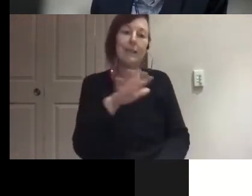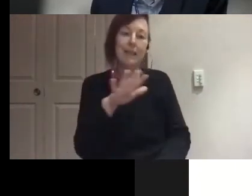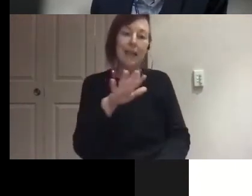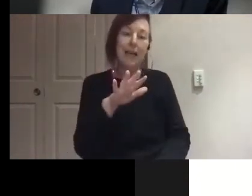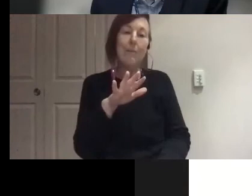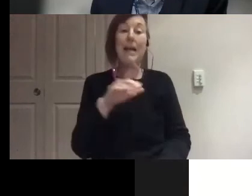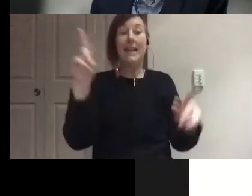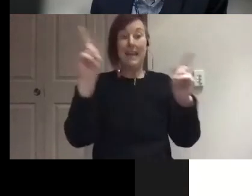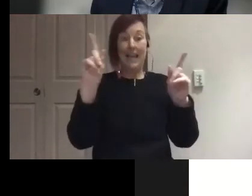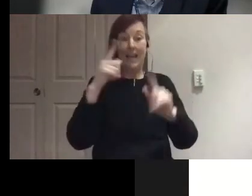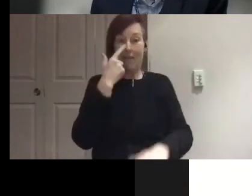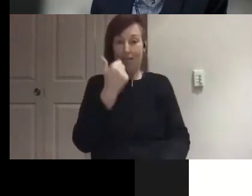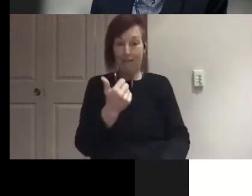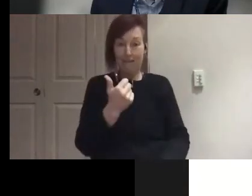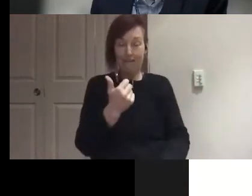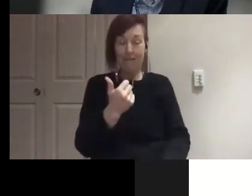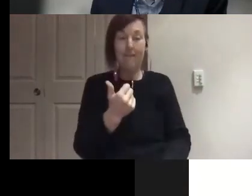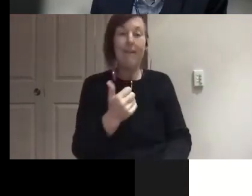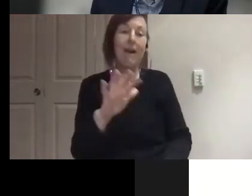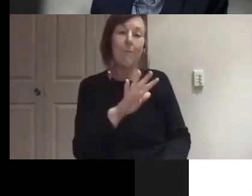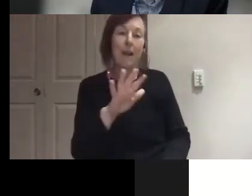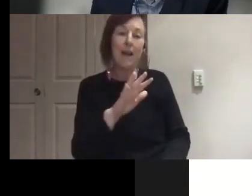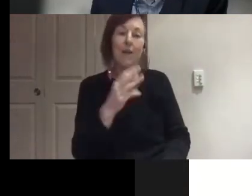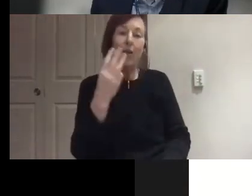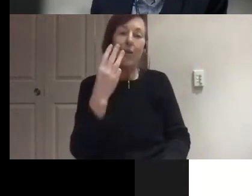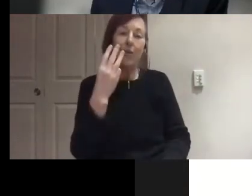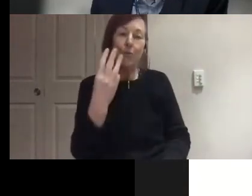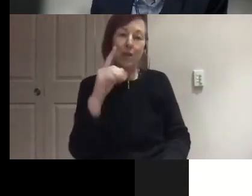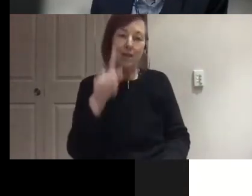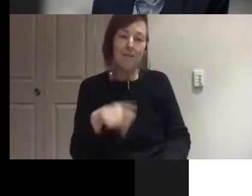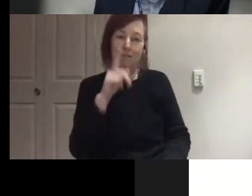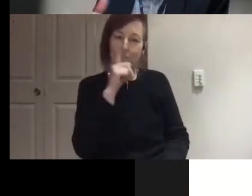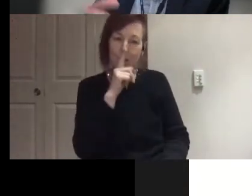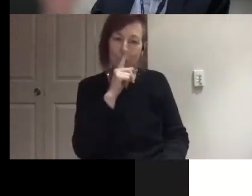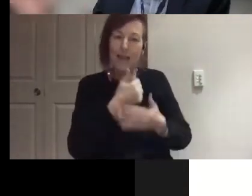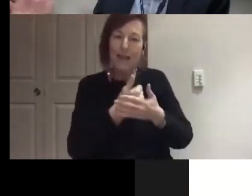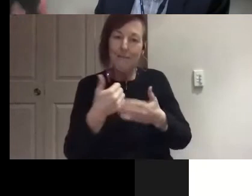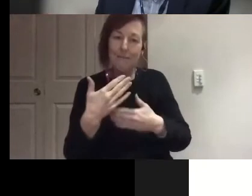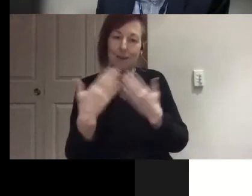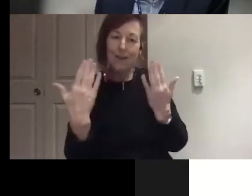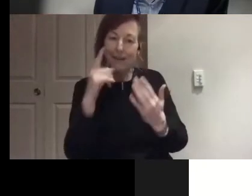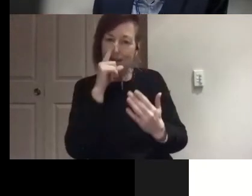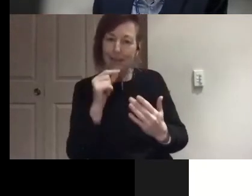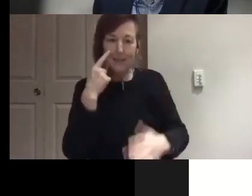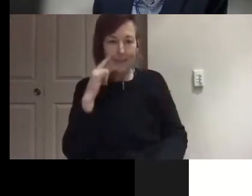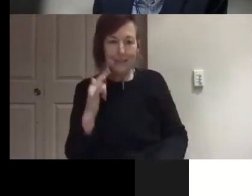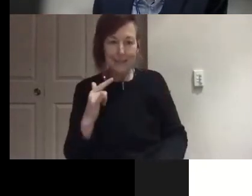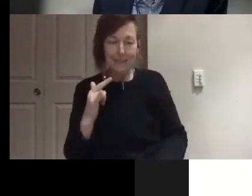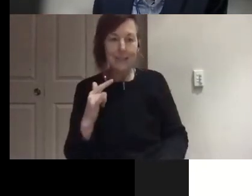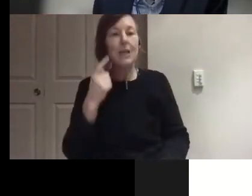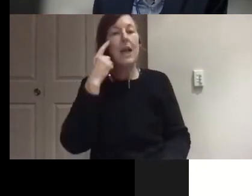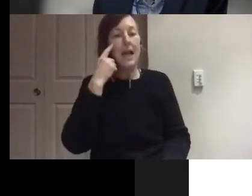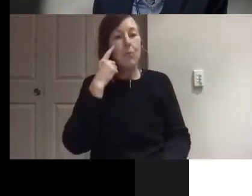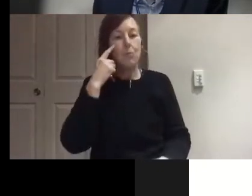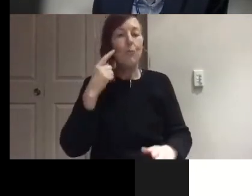3,500 testing people that could be tested each day, and we're trying to increase that capacity by opening the hours and working